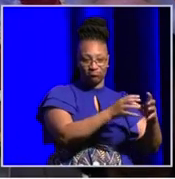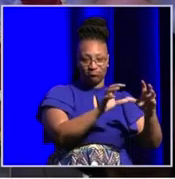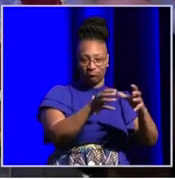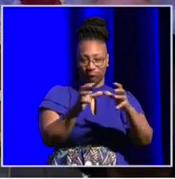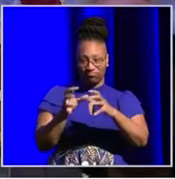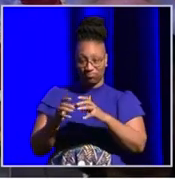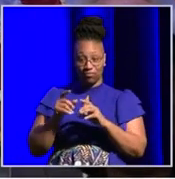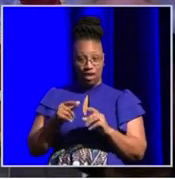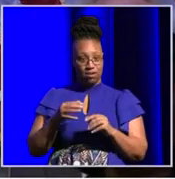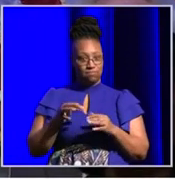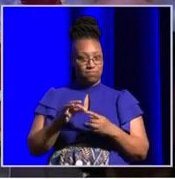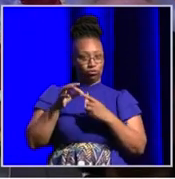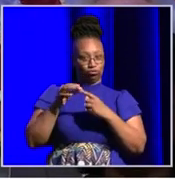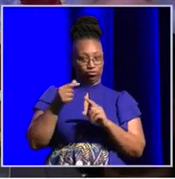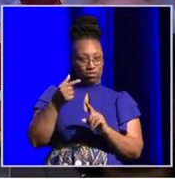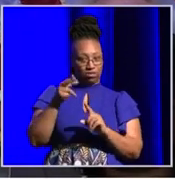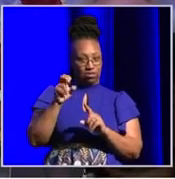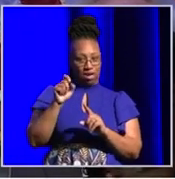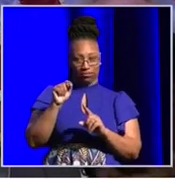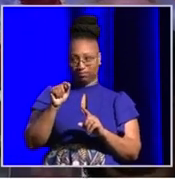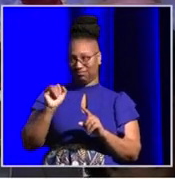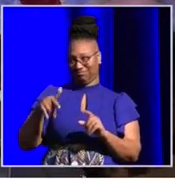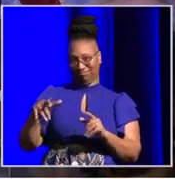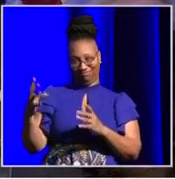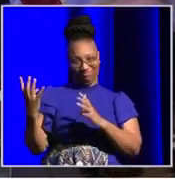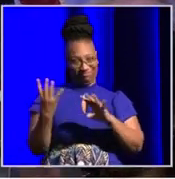fellow Washingtonians.